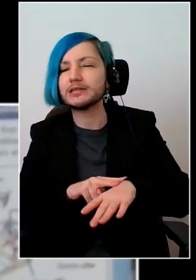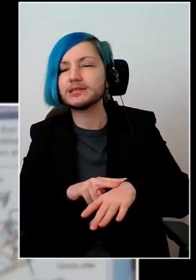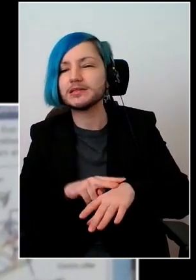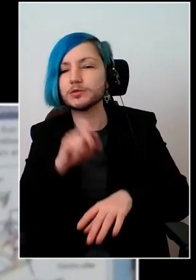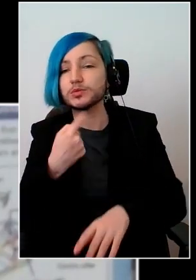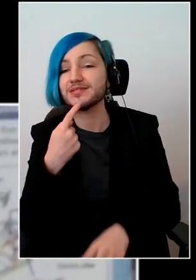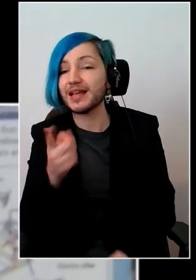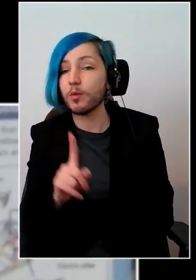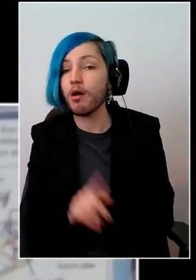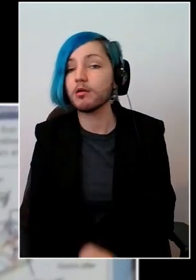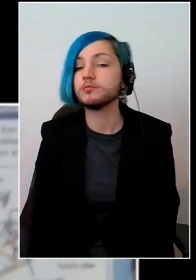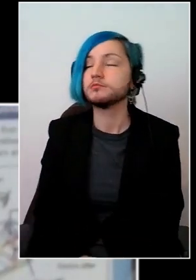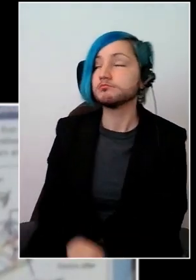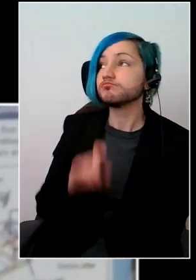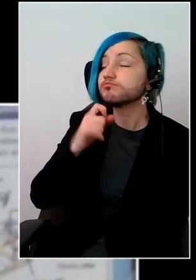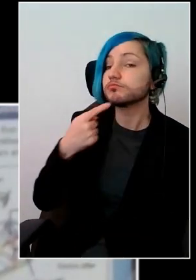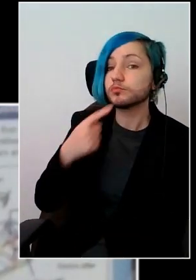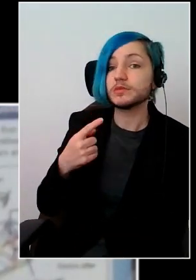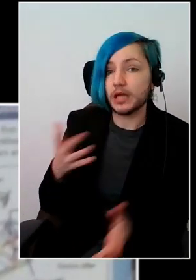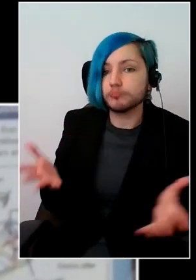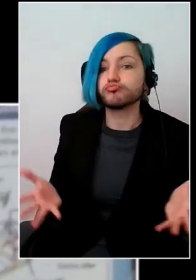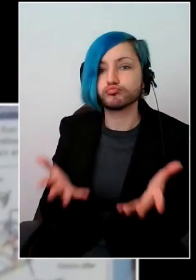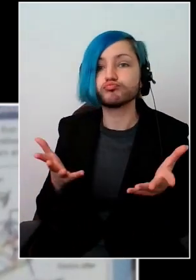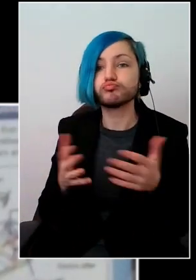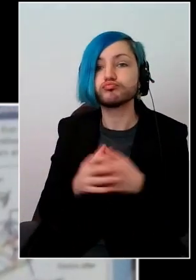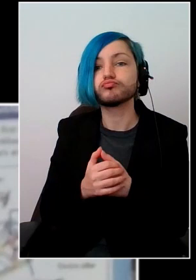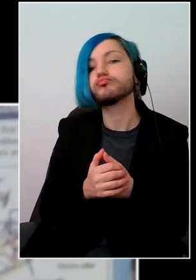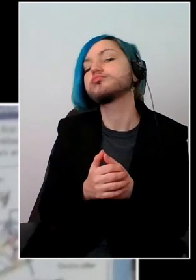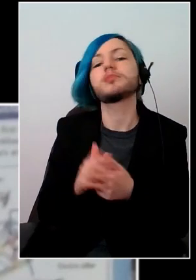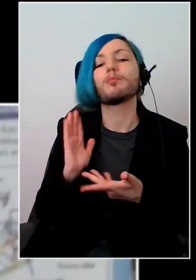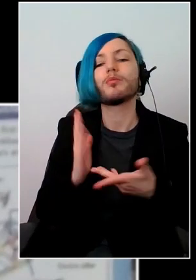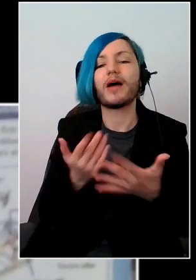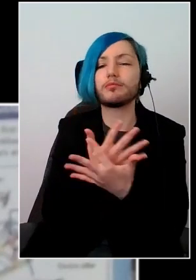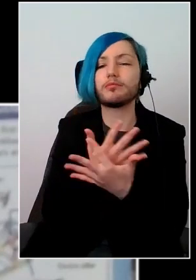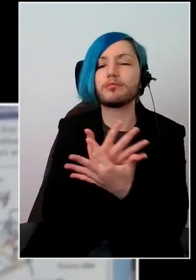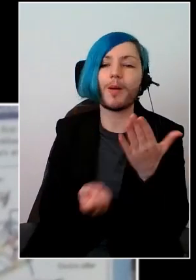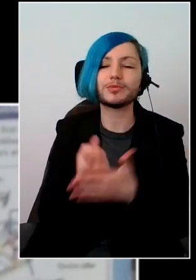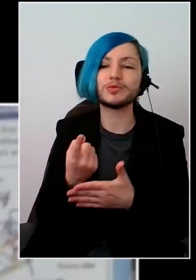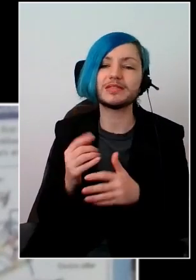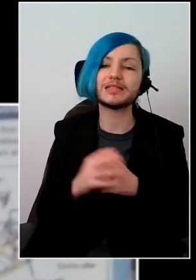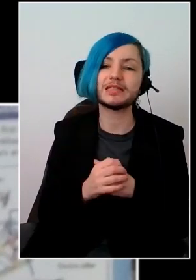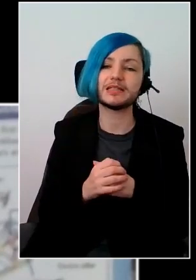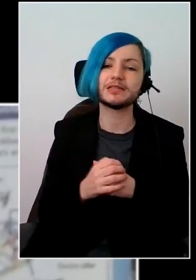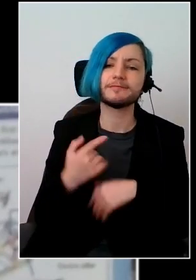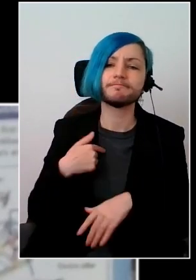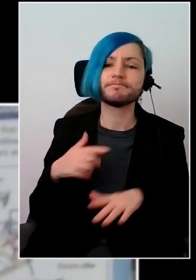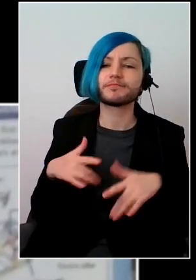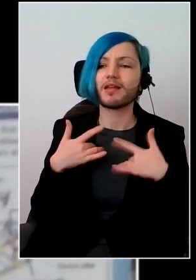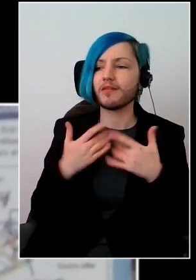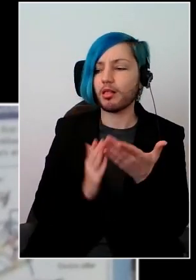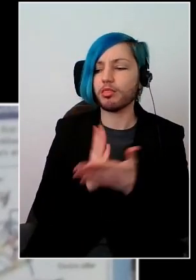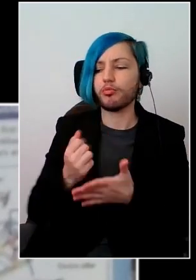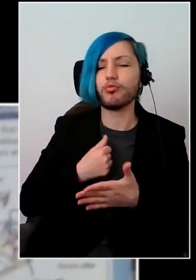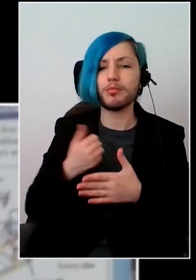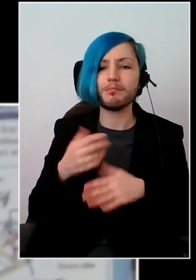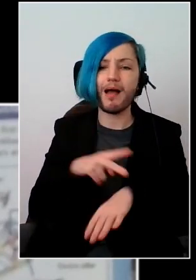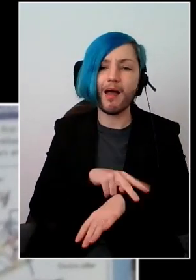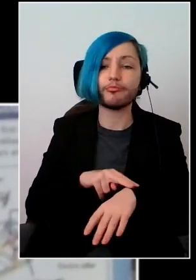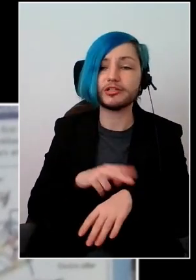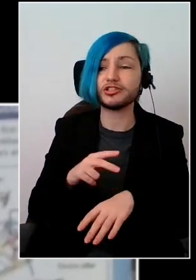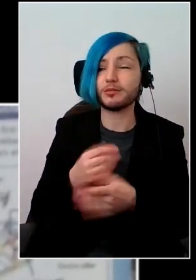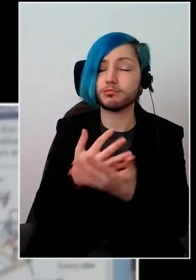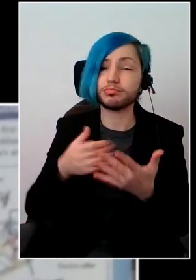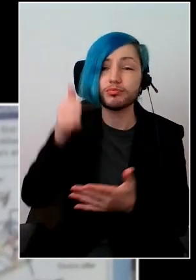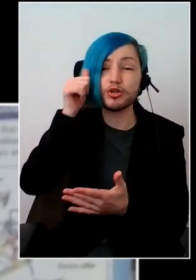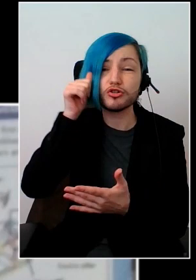just go for it. It's given me so many opportunities, and I think that throughout my apprenticeship, I've gained a lot more knowledge